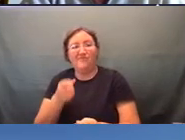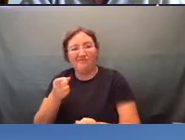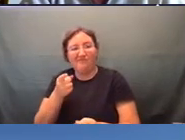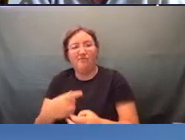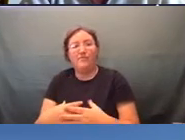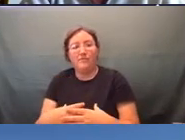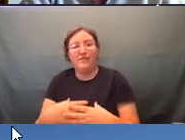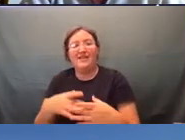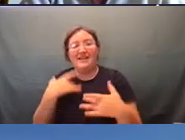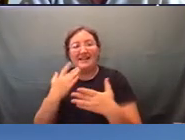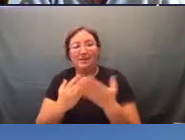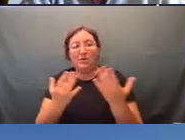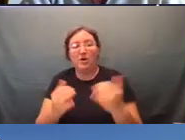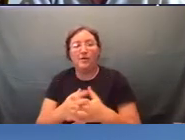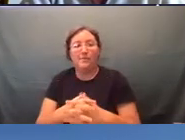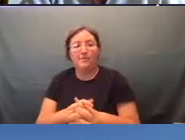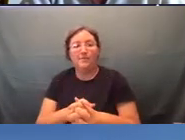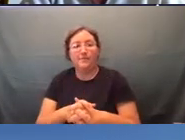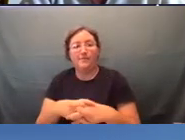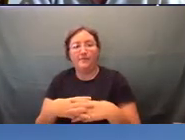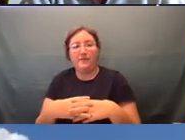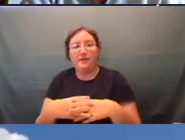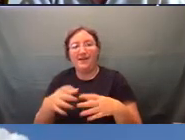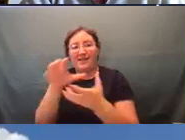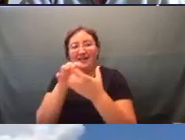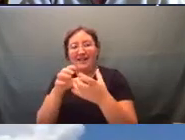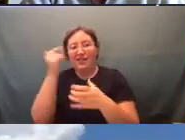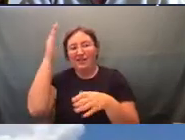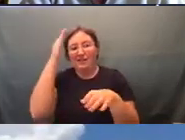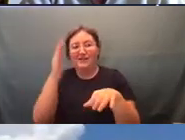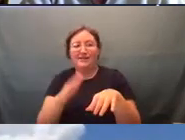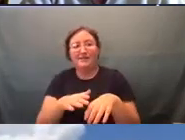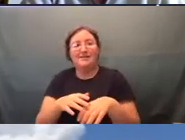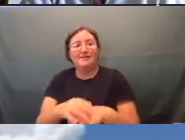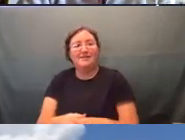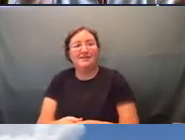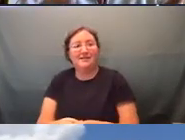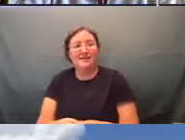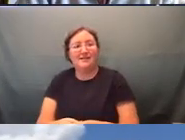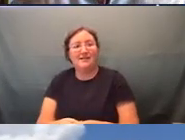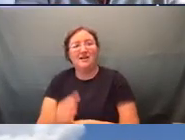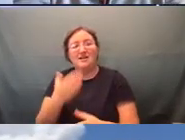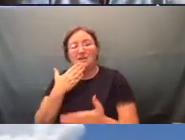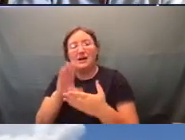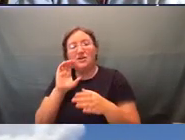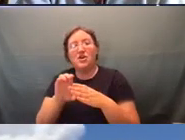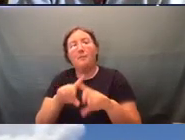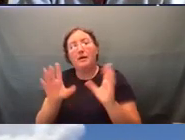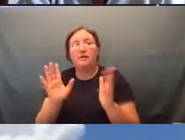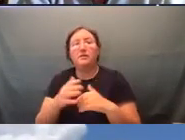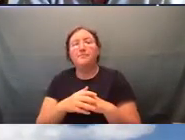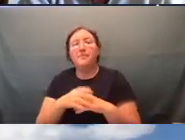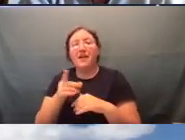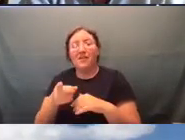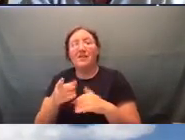the exciting part. This hat, this cloud that looks like a hat, it adds to it. This is a bad shot, but what we're capturing here is the